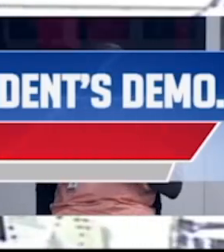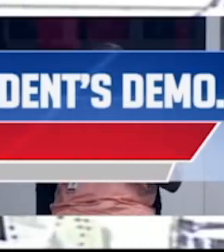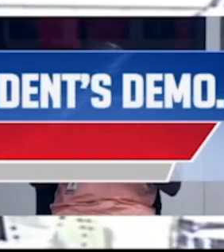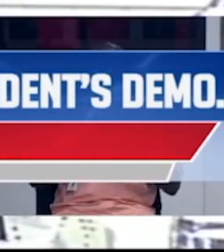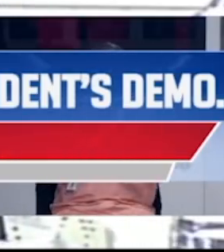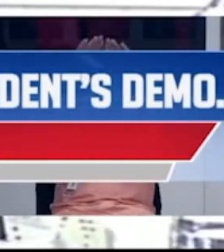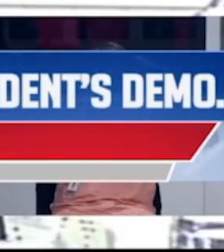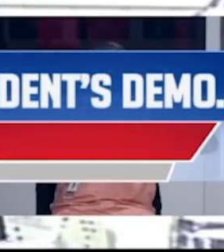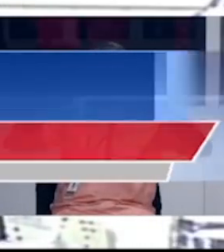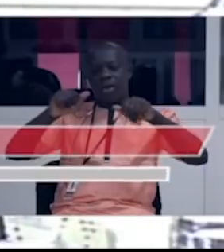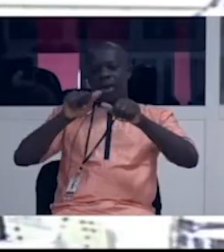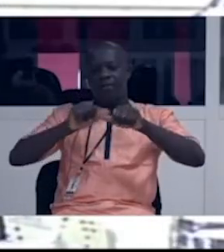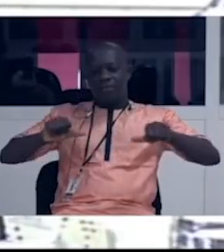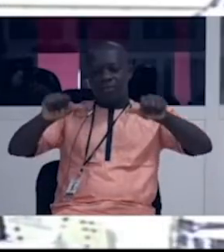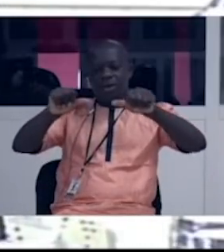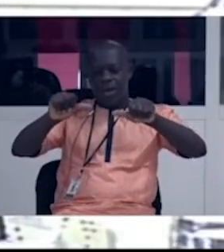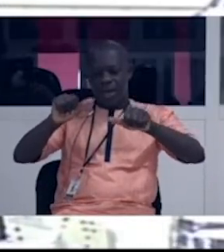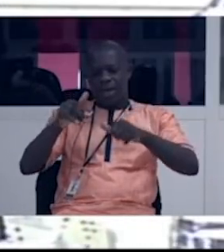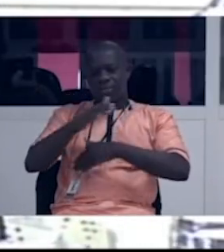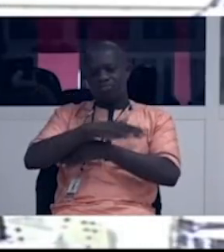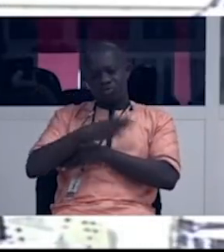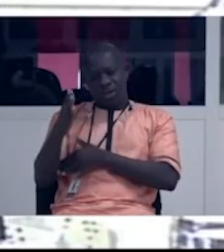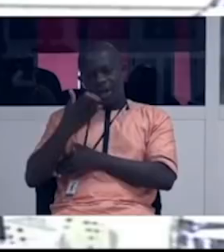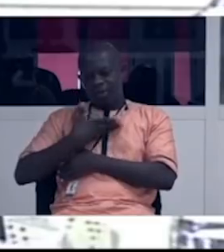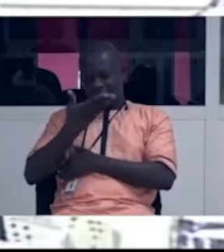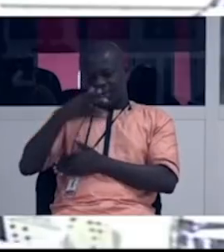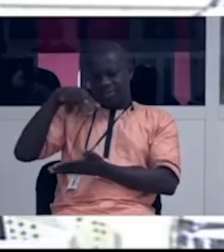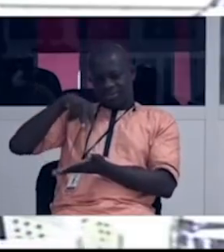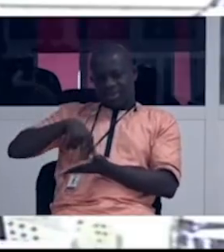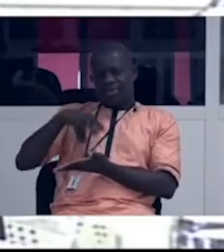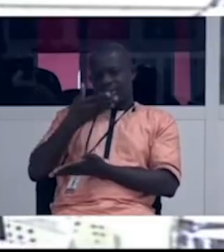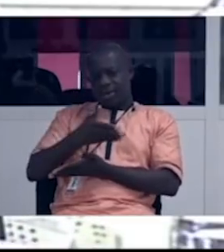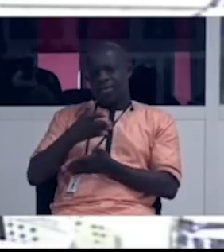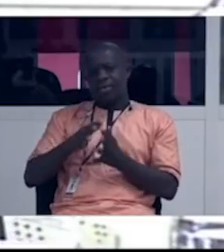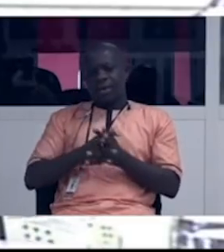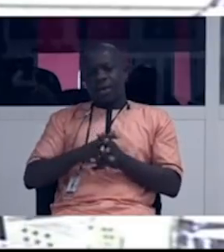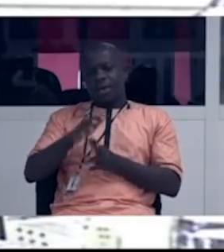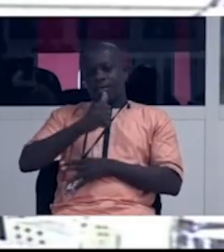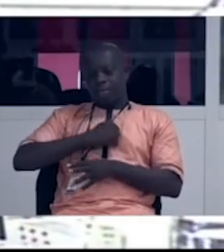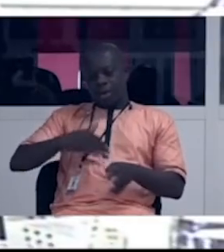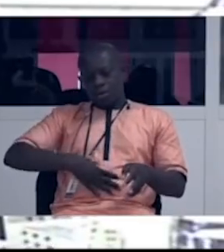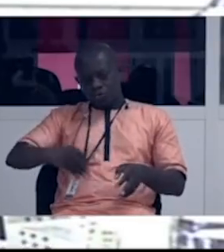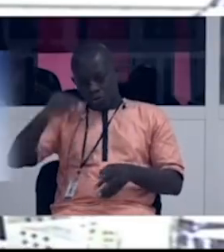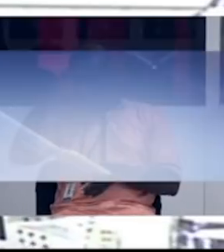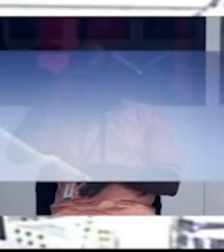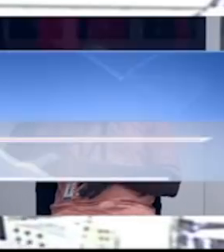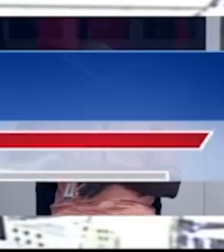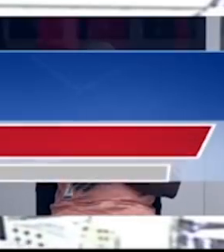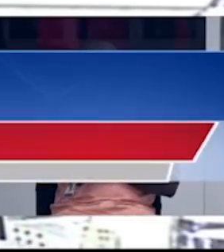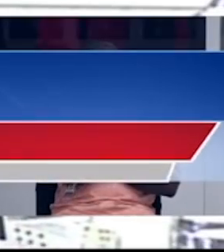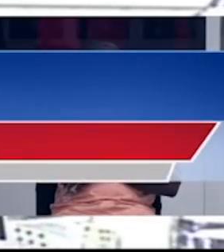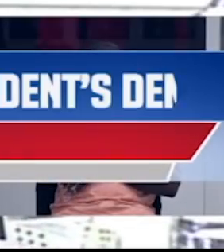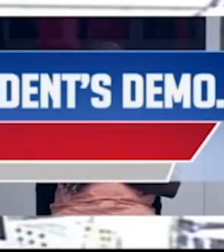contrasting experiences of April 10-11 student demonstration. The first to appear was Mohamed Sajau,